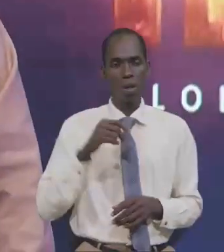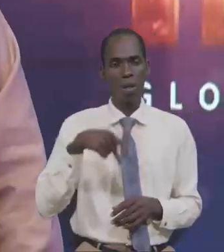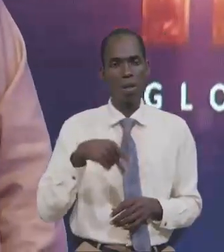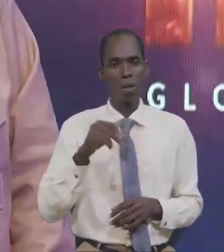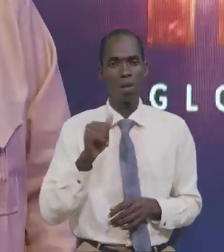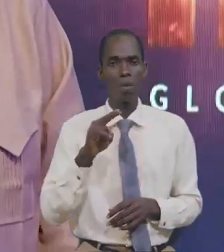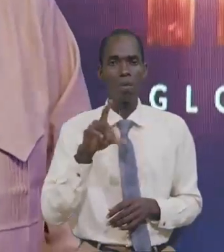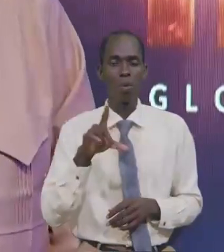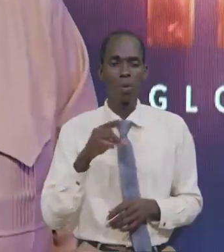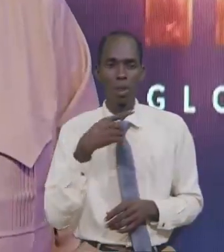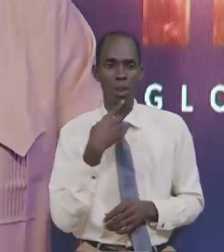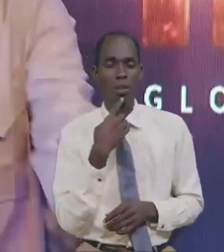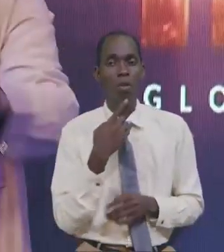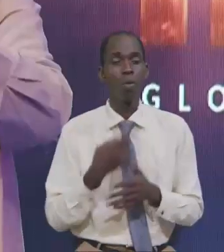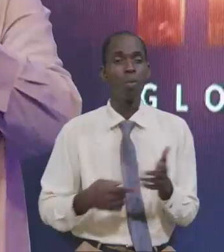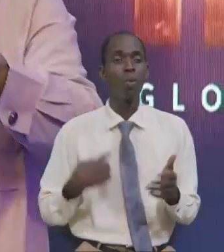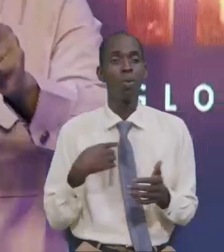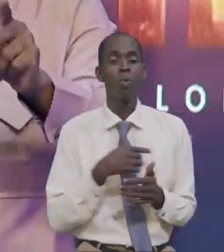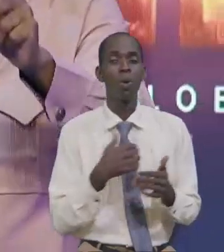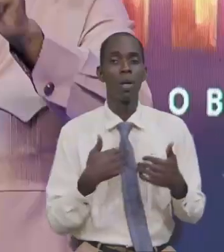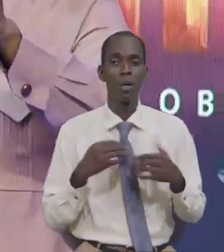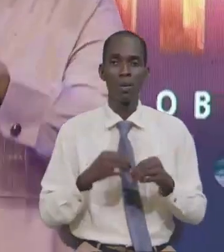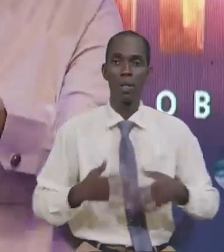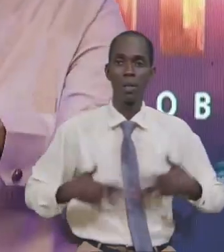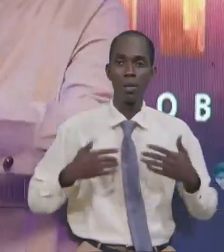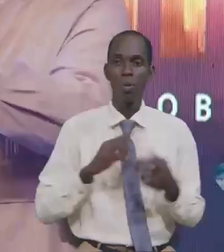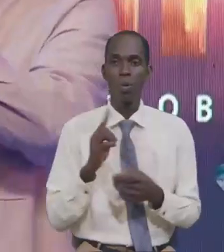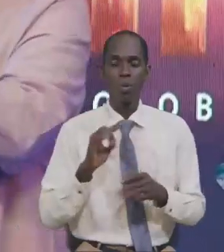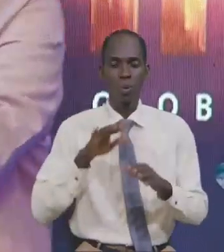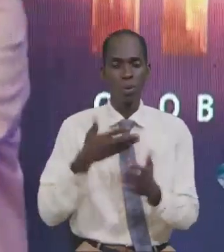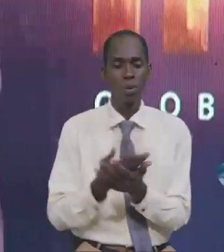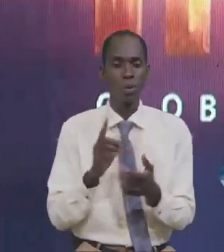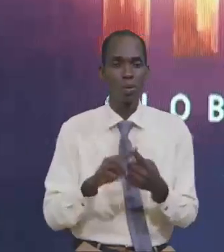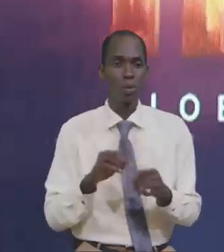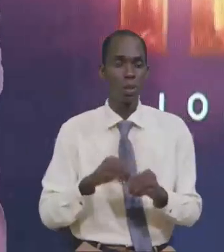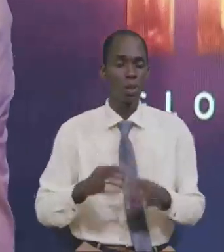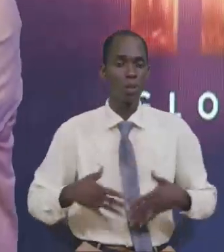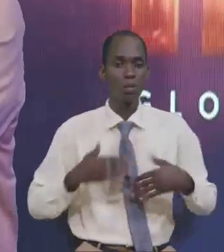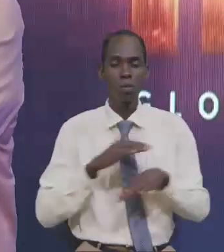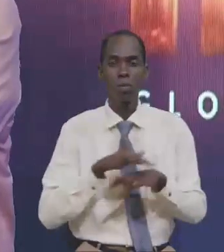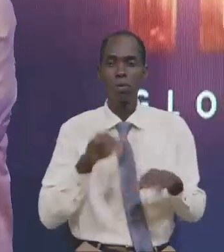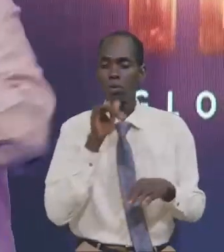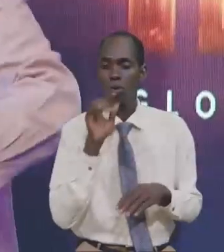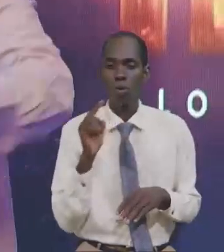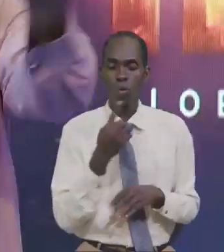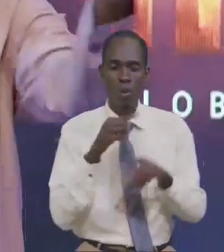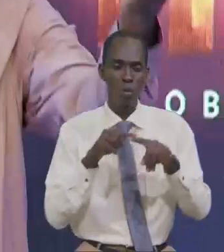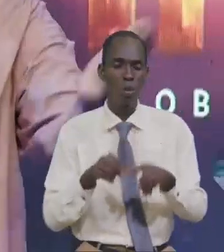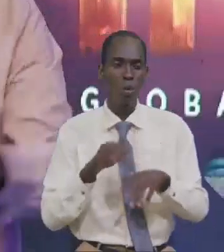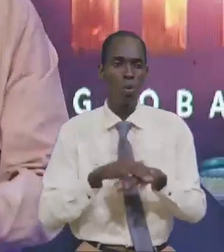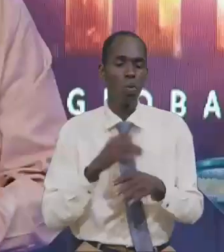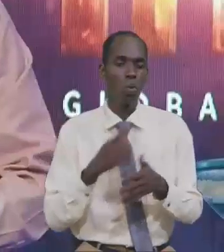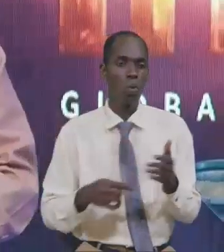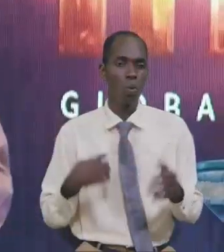on what we hear, but what we do with what we hear. Anybody